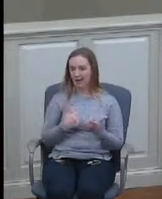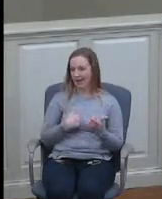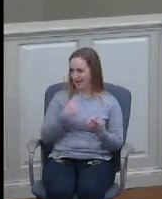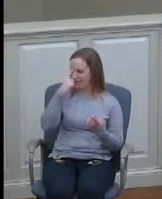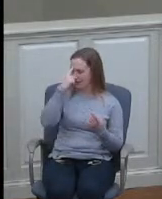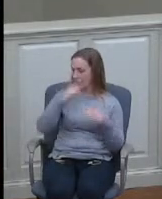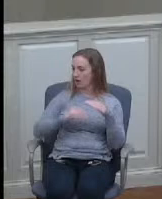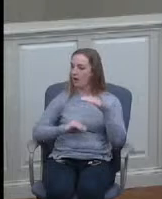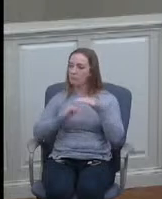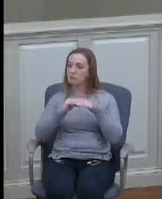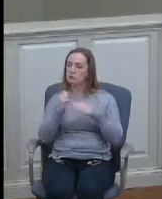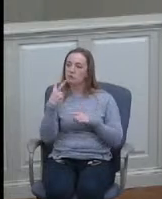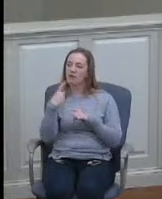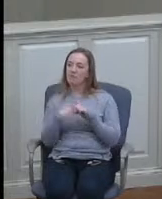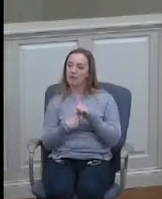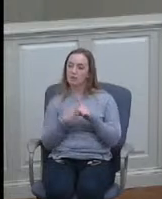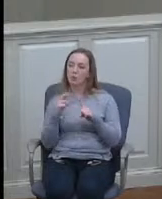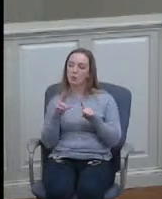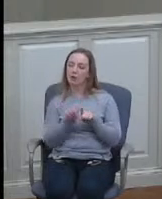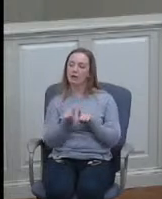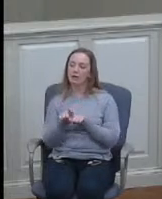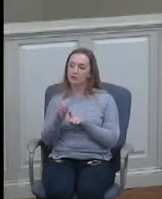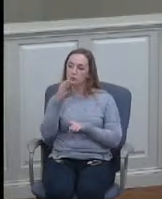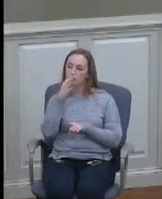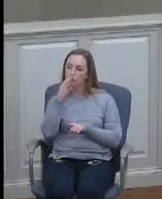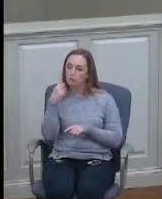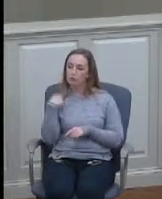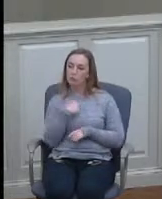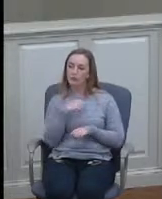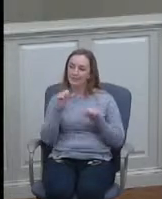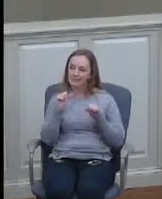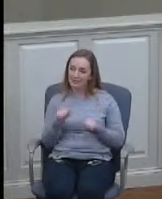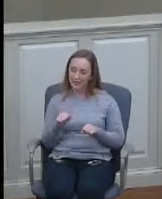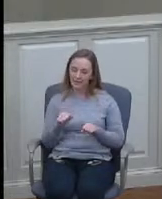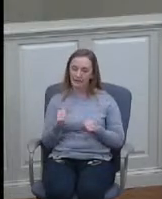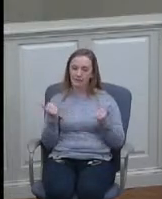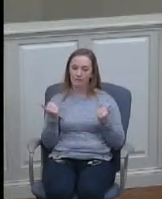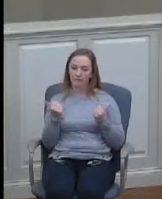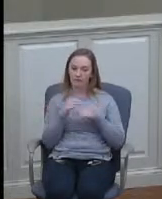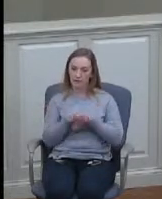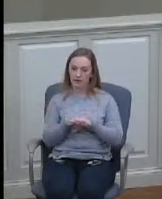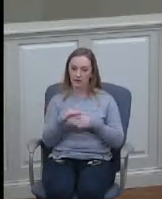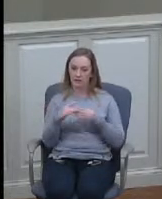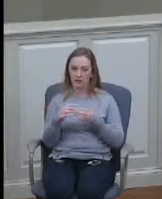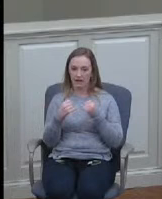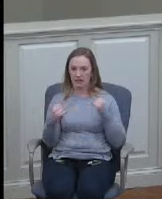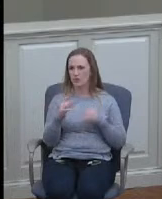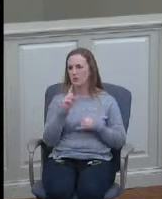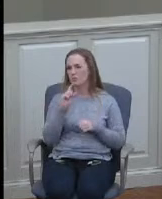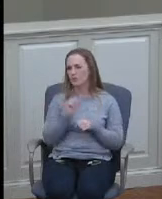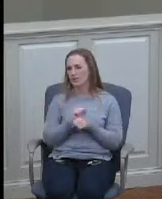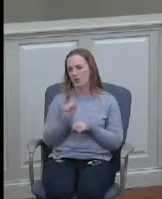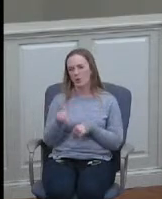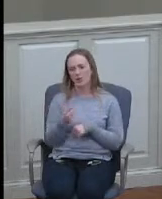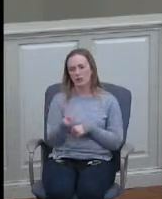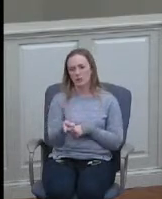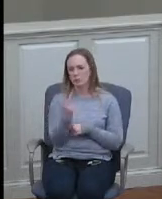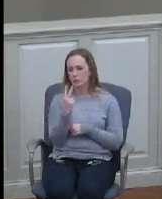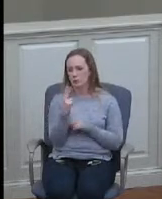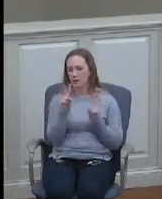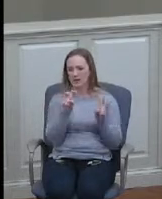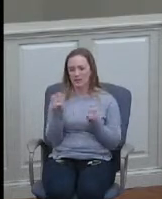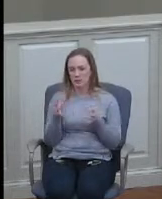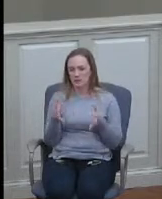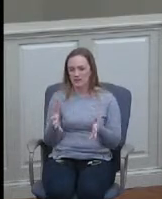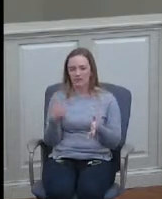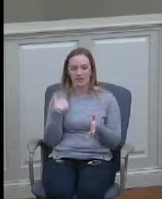to 12 months, or as soon as we get those guidelines worked out. And literally, folks, we've got 2 issues that we have left. And if